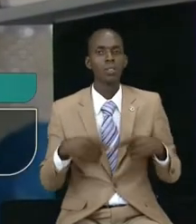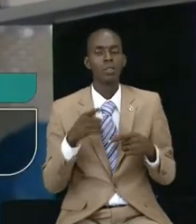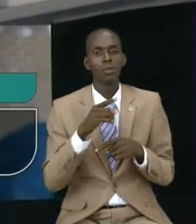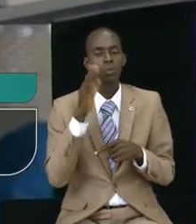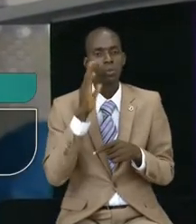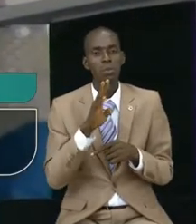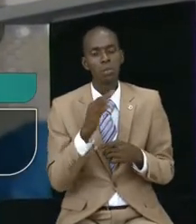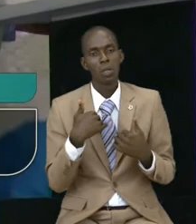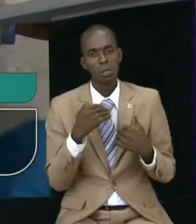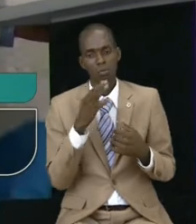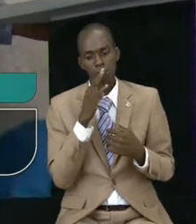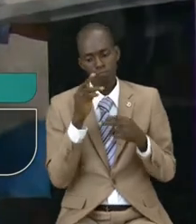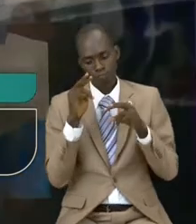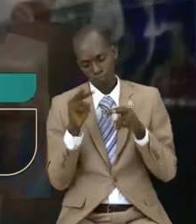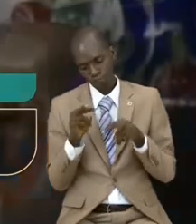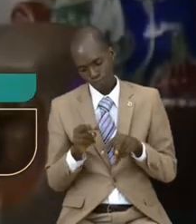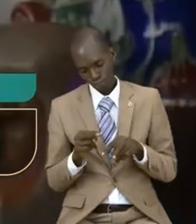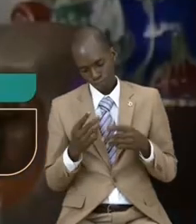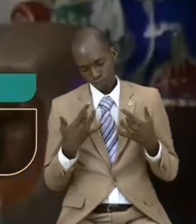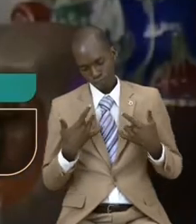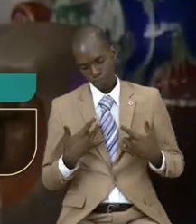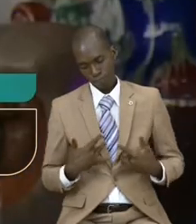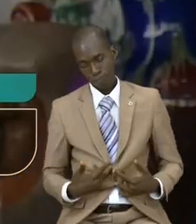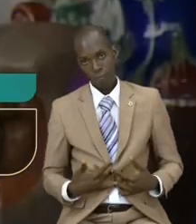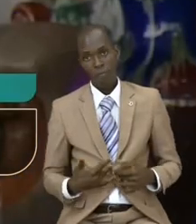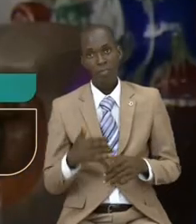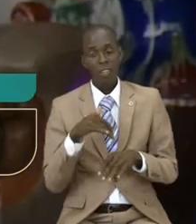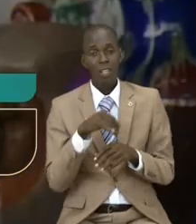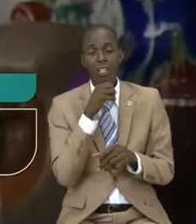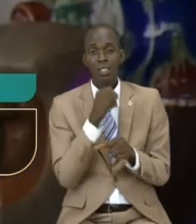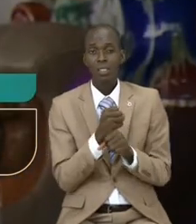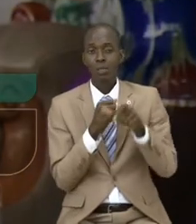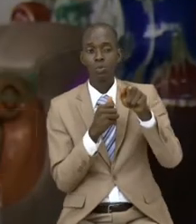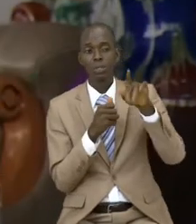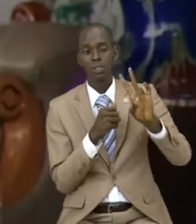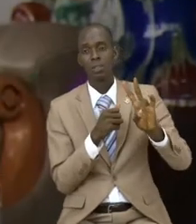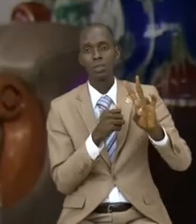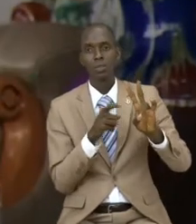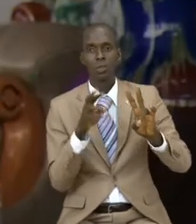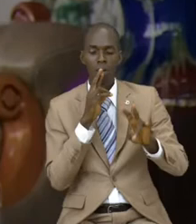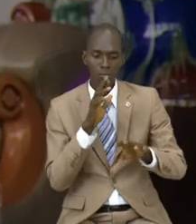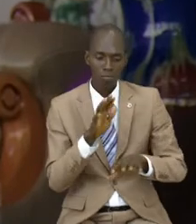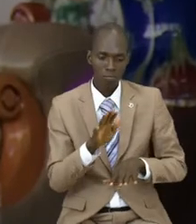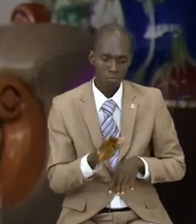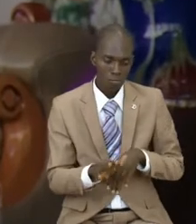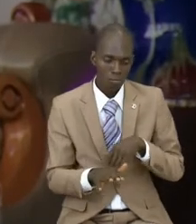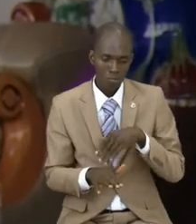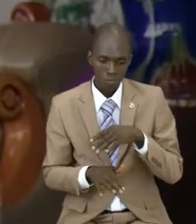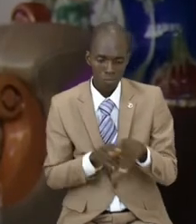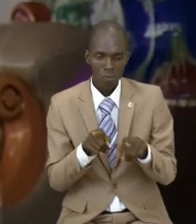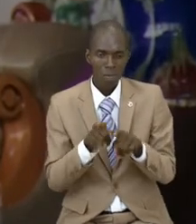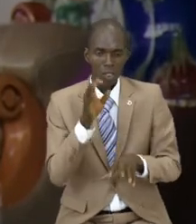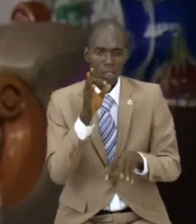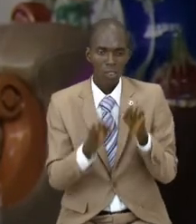looking down at 27. You're walking like somebody who is 72, and